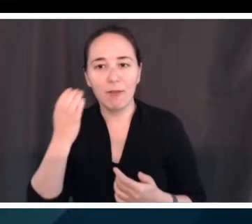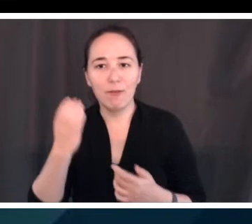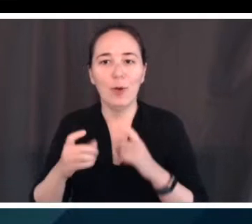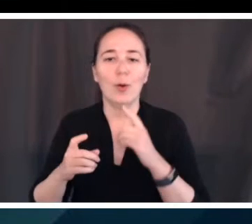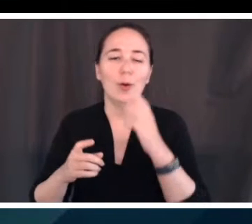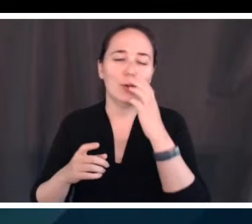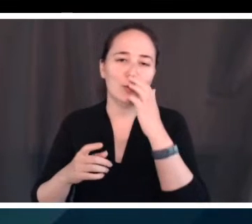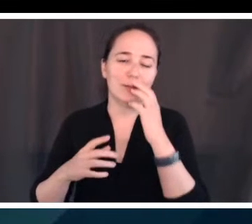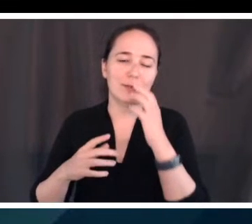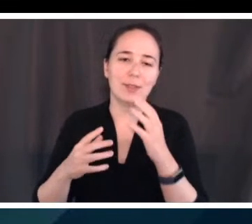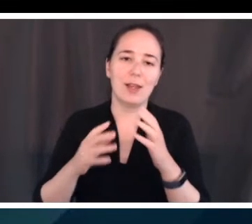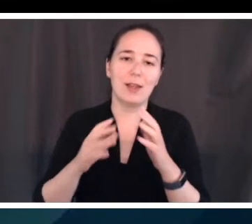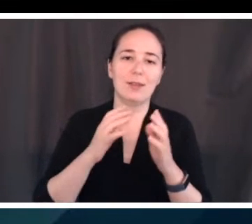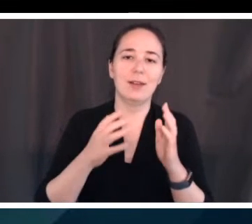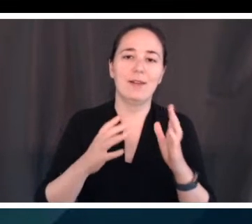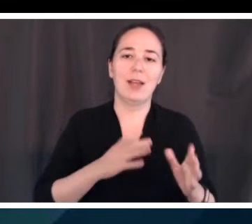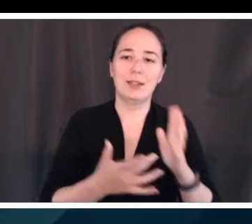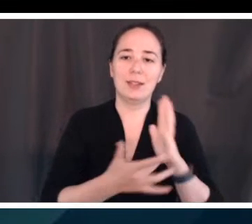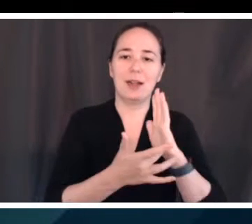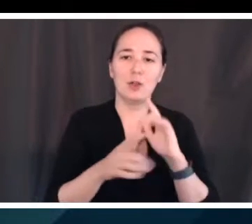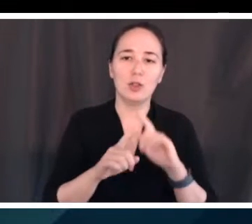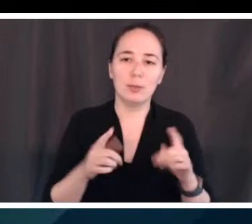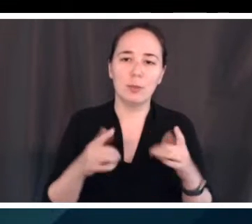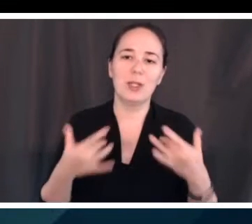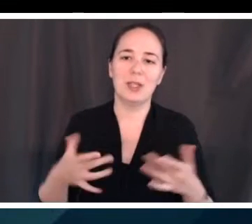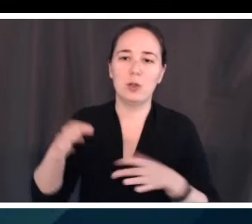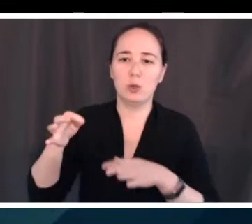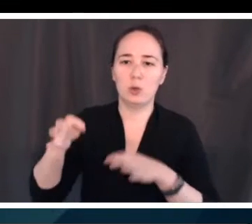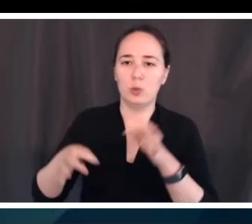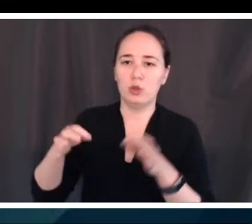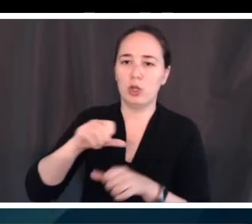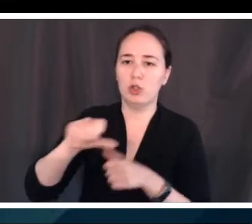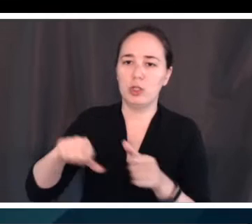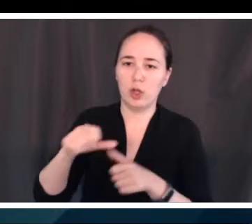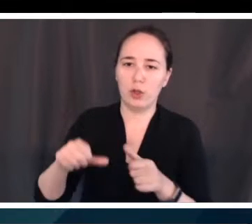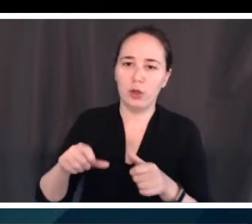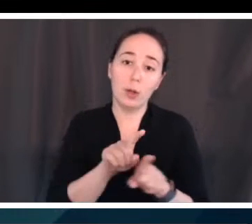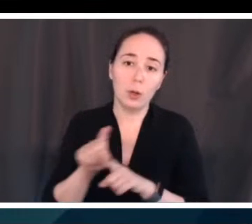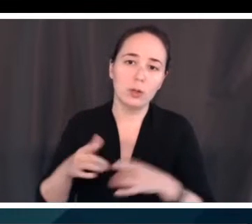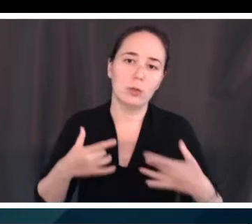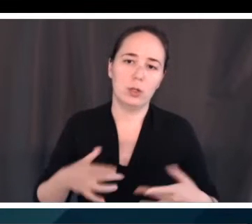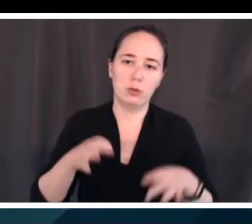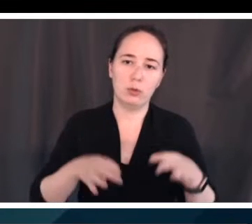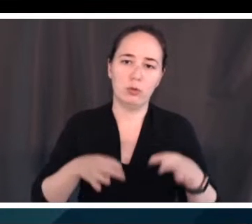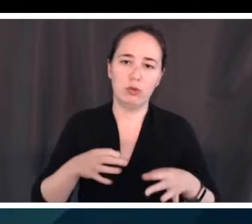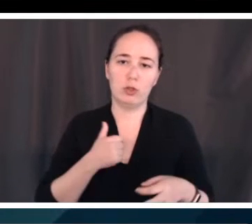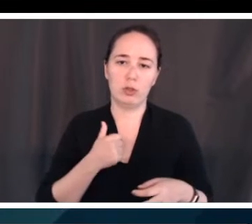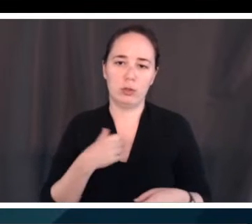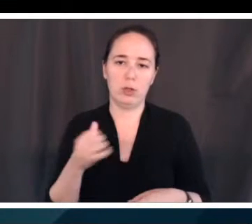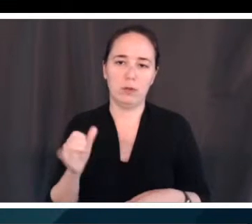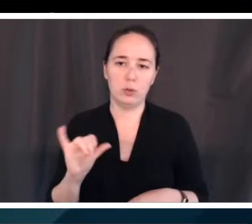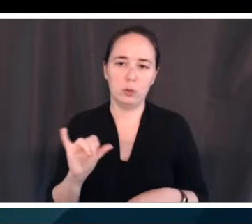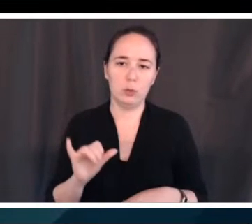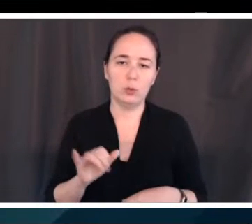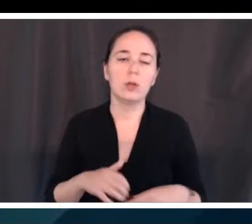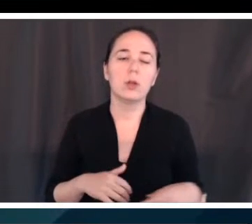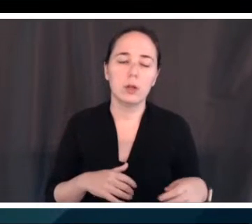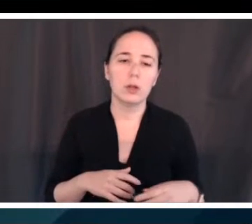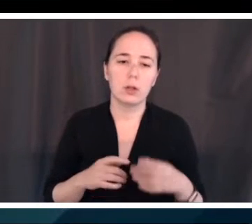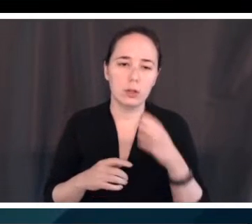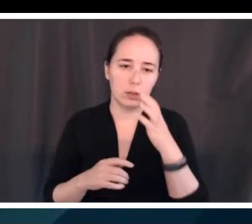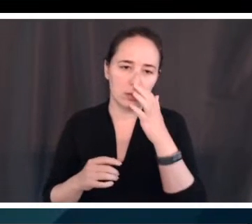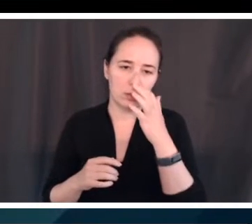of extreme judgments on one another and on ourselves. And I wrote that song